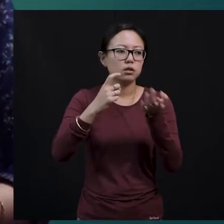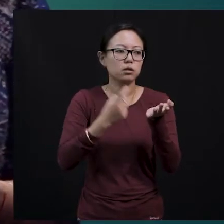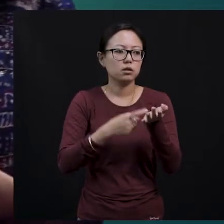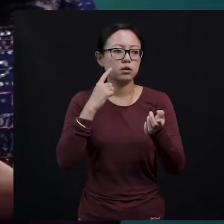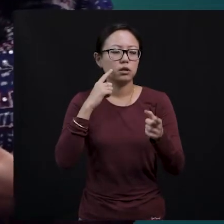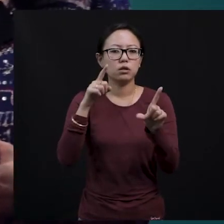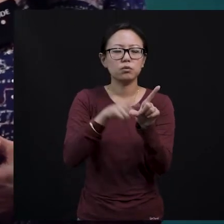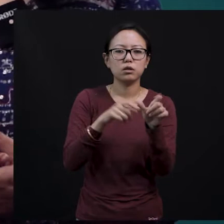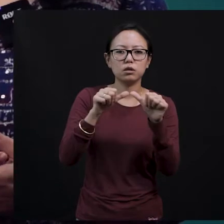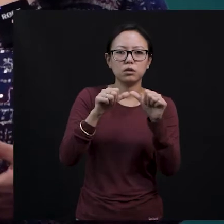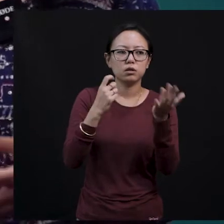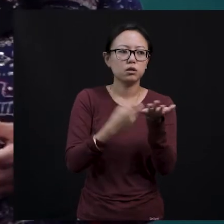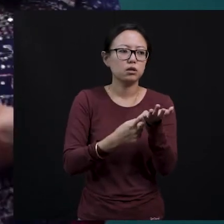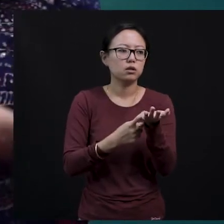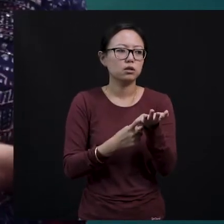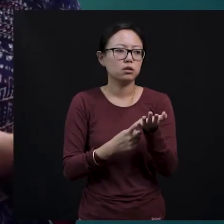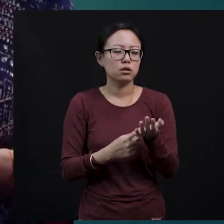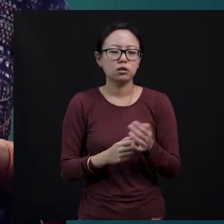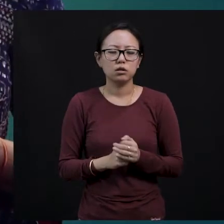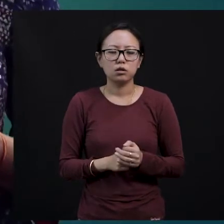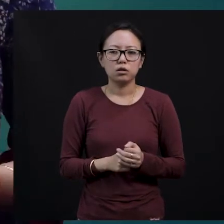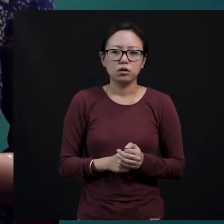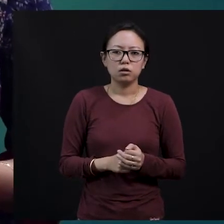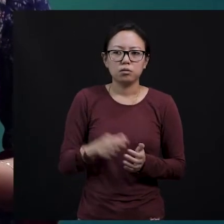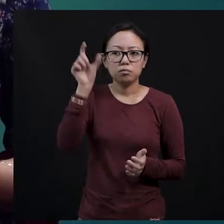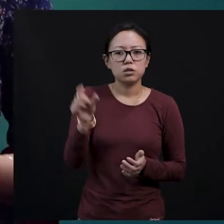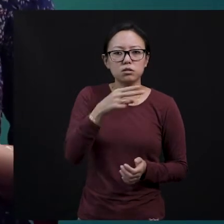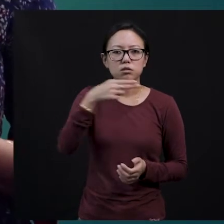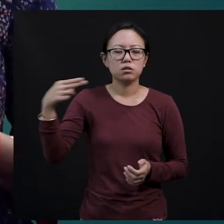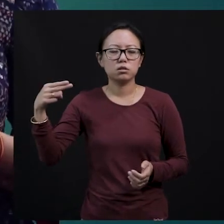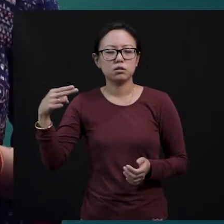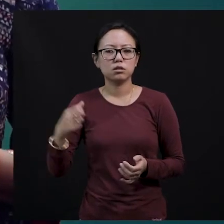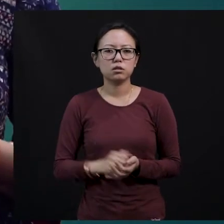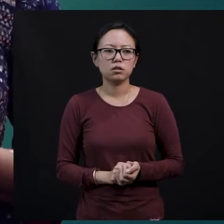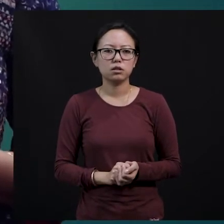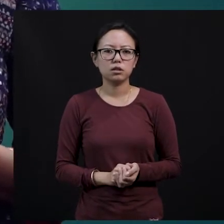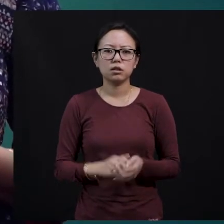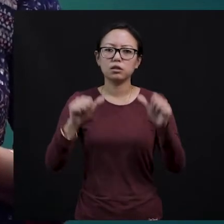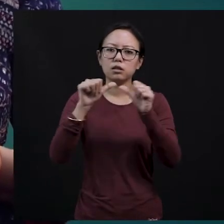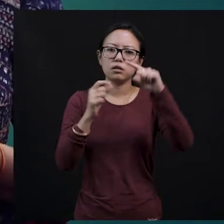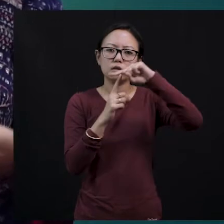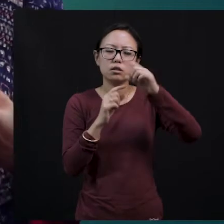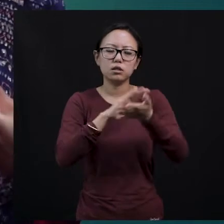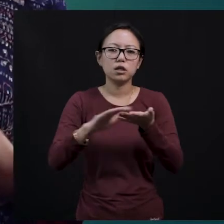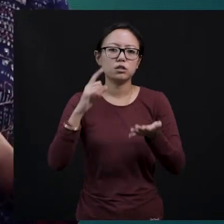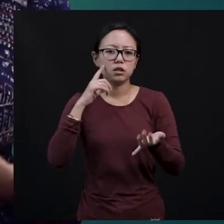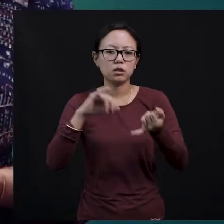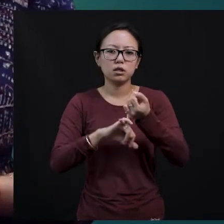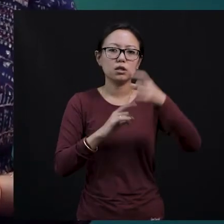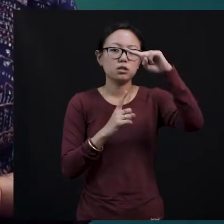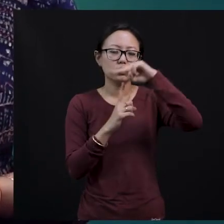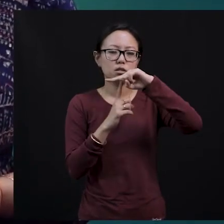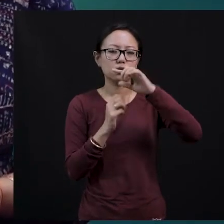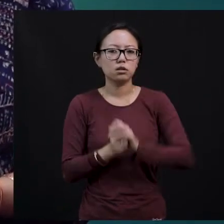atheist reformer. And even now, if you go to Tamil Nadu, you will see Periyar is really worshipped like